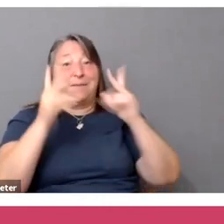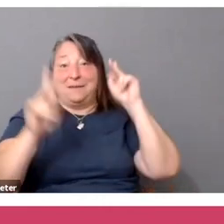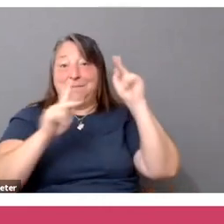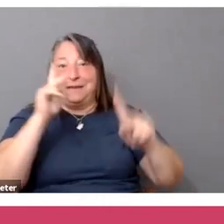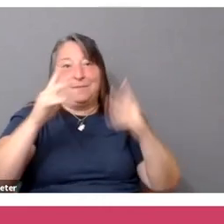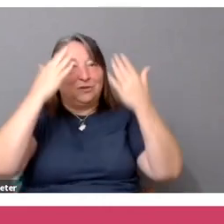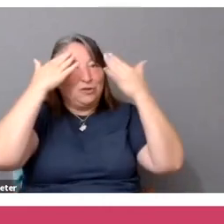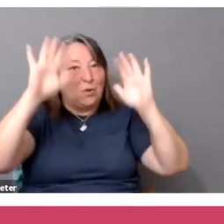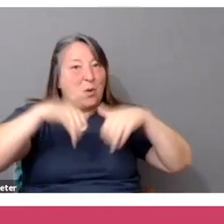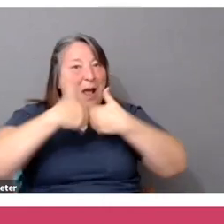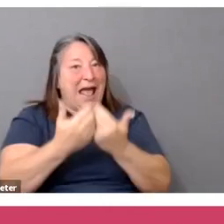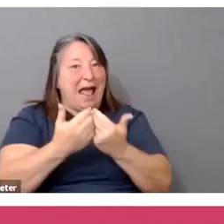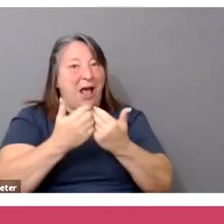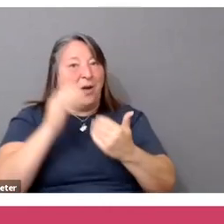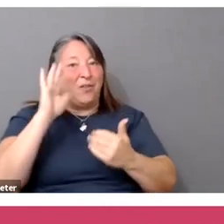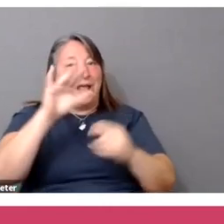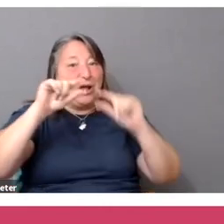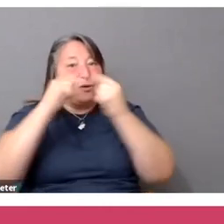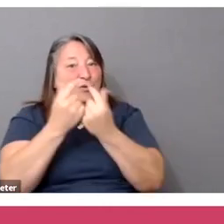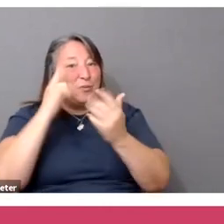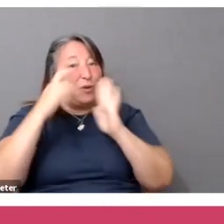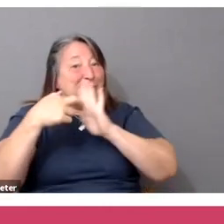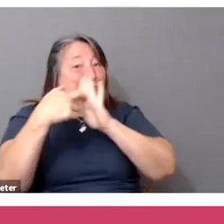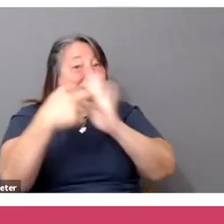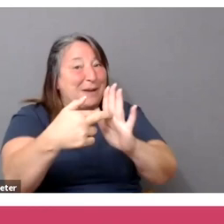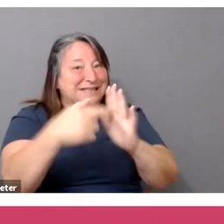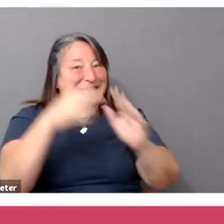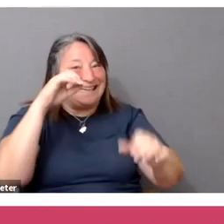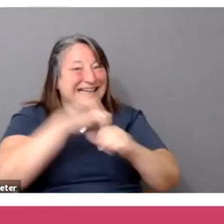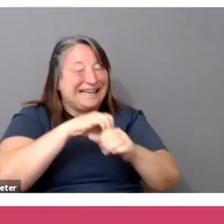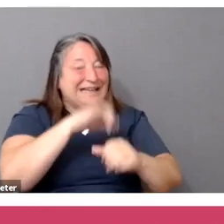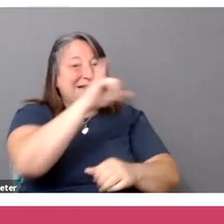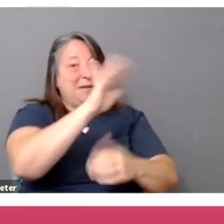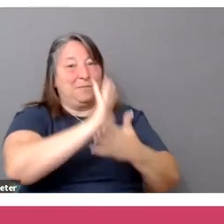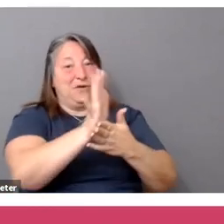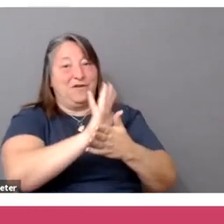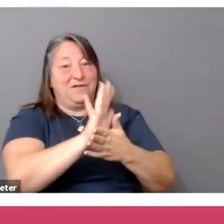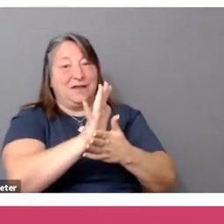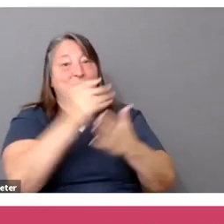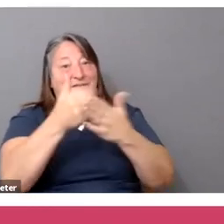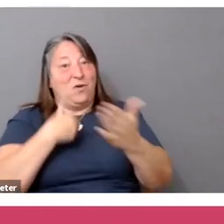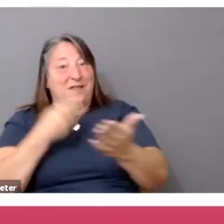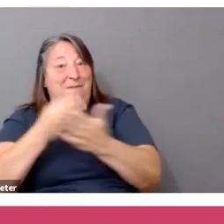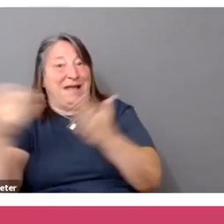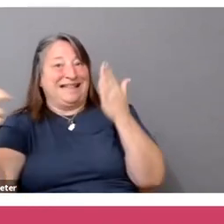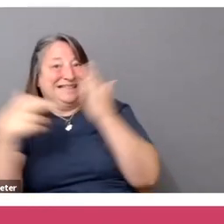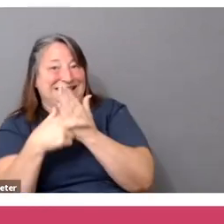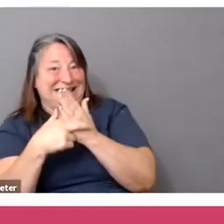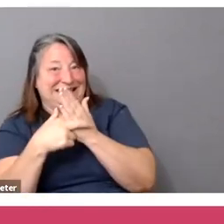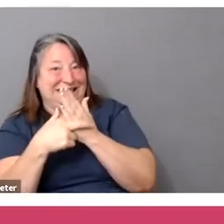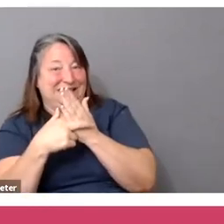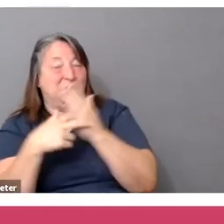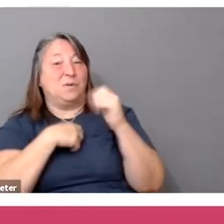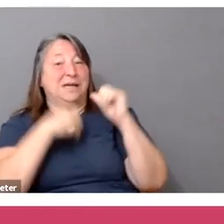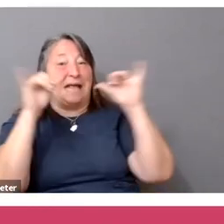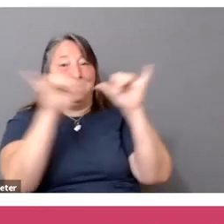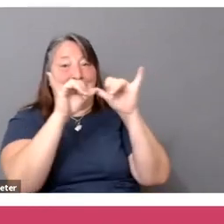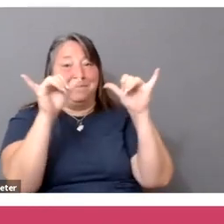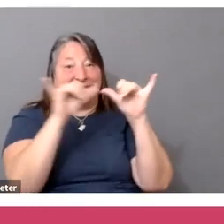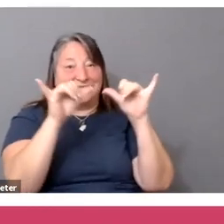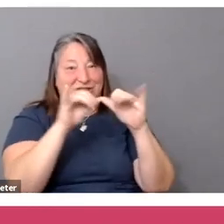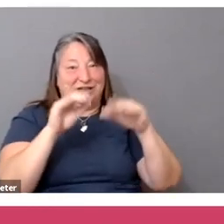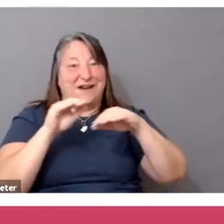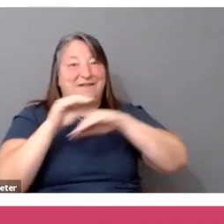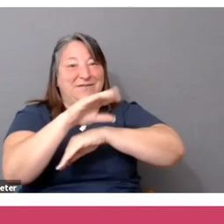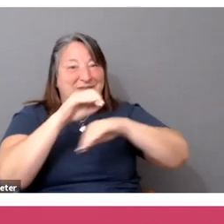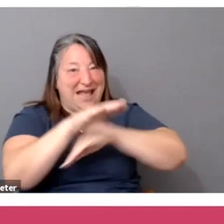their specific group is going to be represented prior to purchasing a movie ticket, we can certainly measure indirect effects in terms of